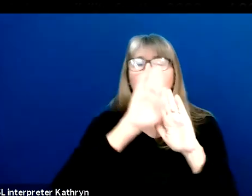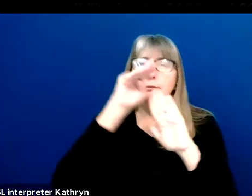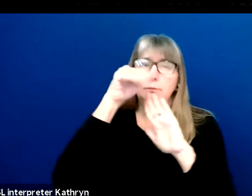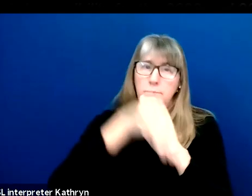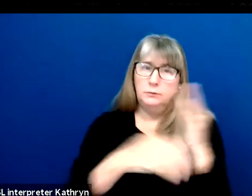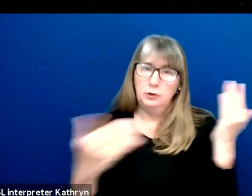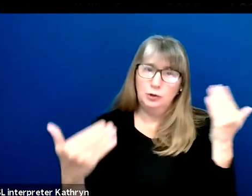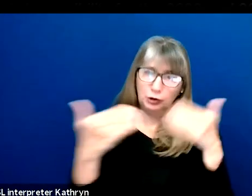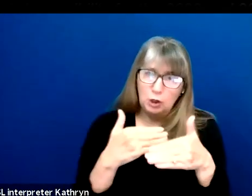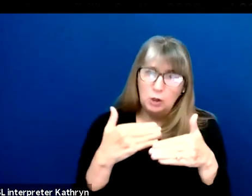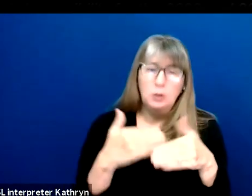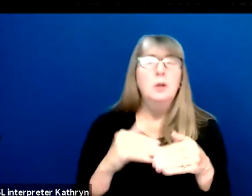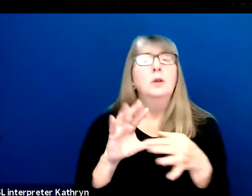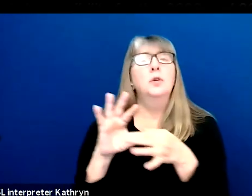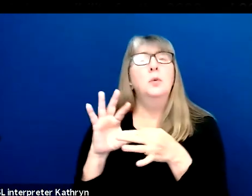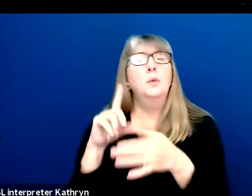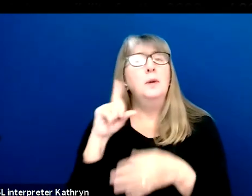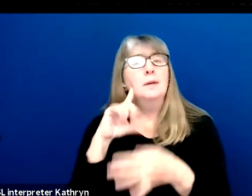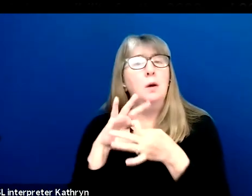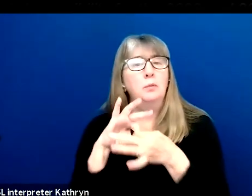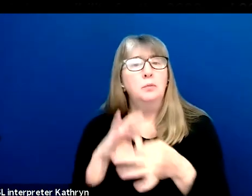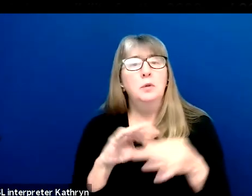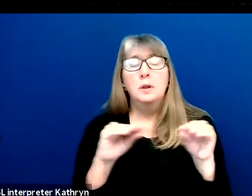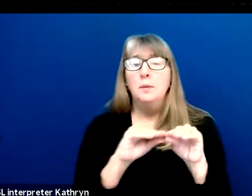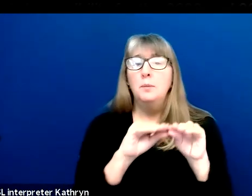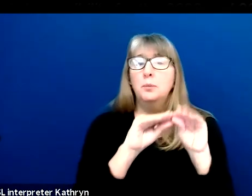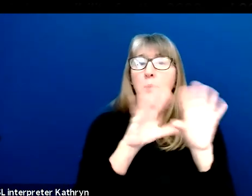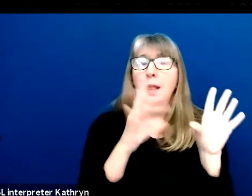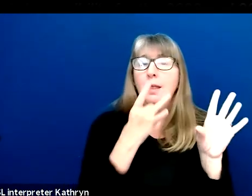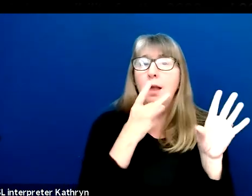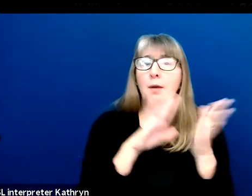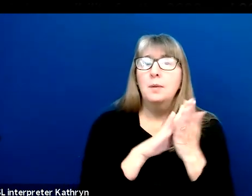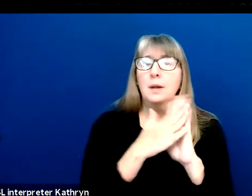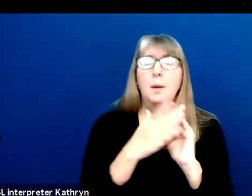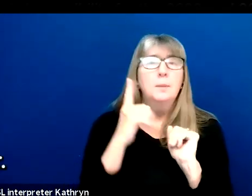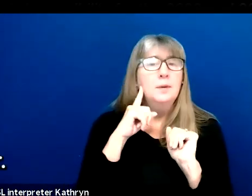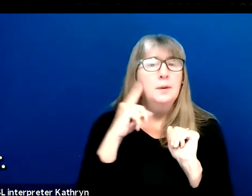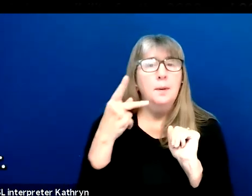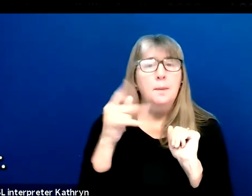into a sonification, the brightness light turns into pitch, and